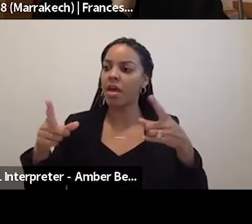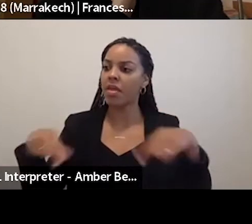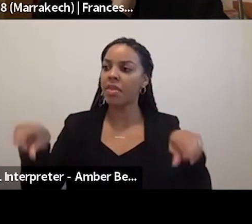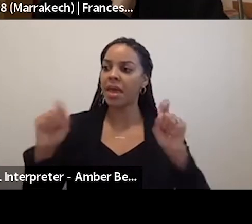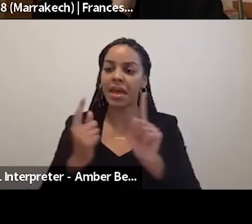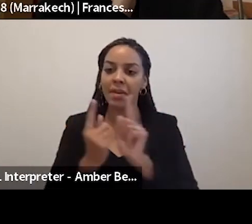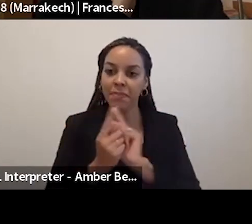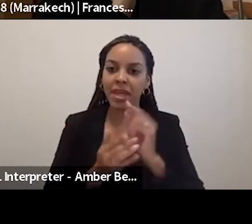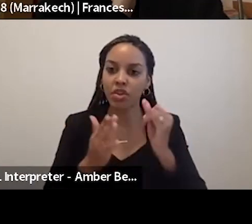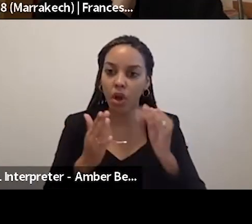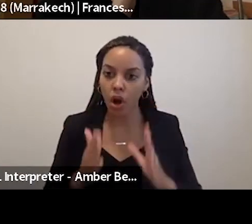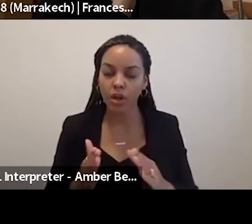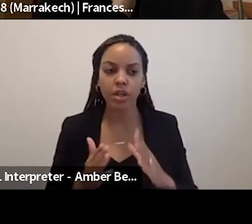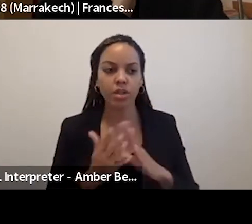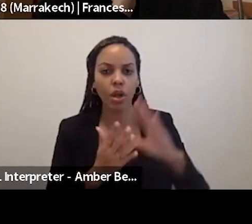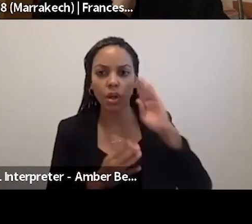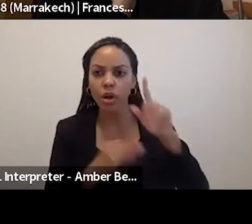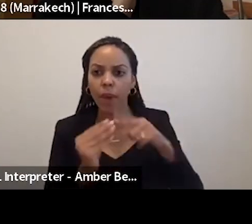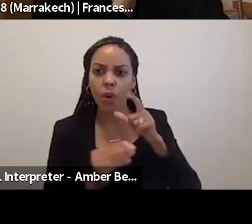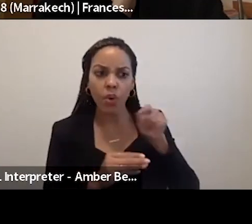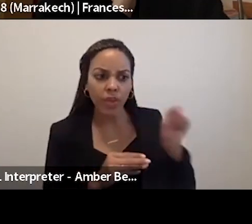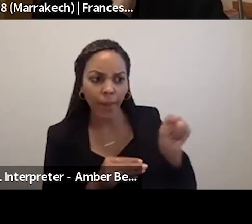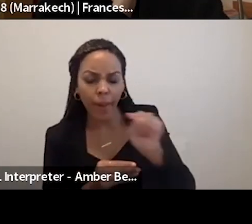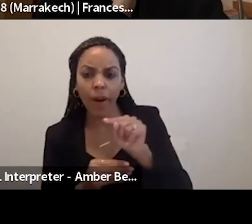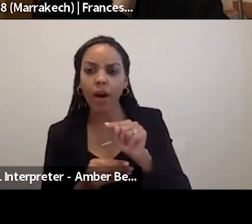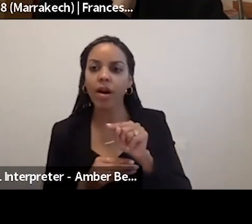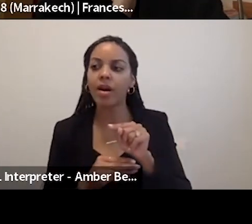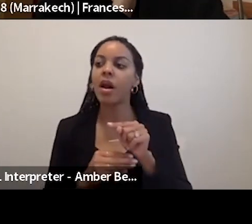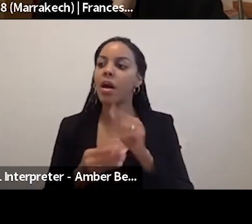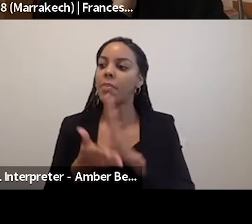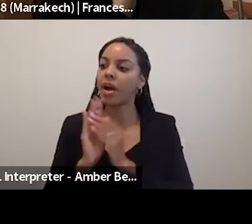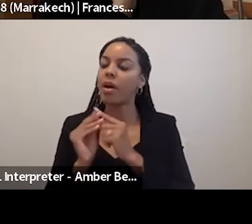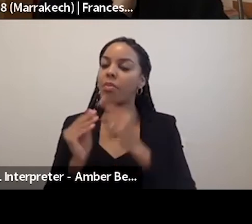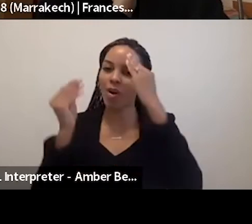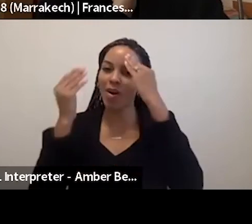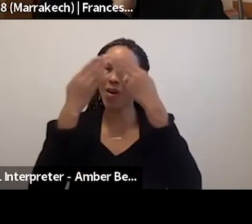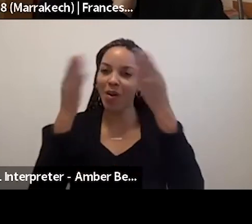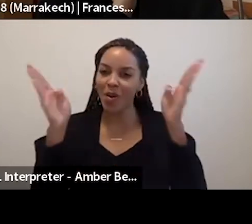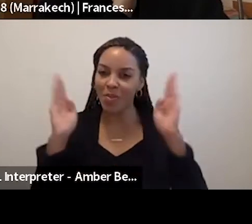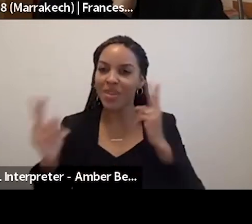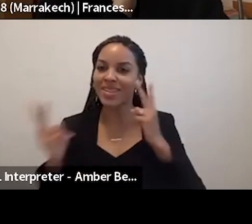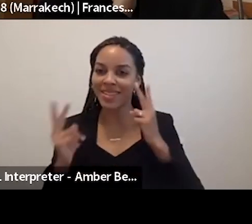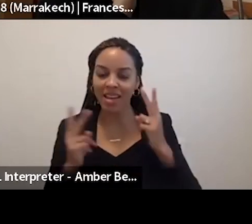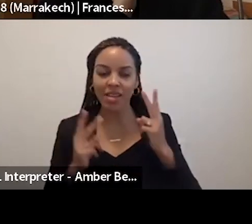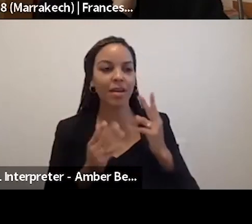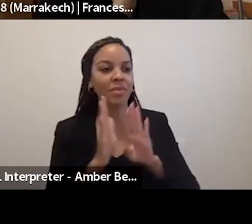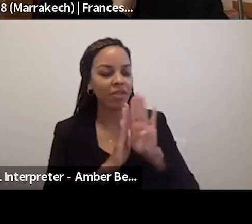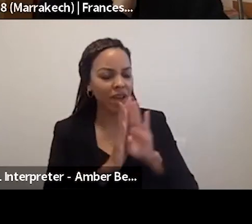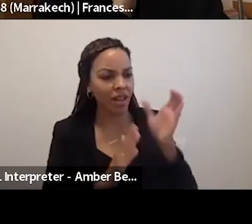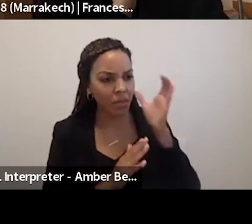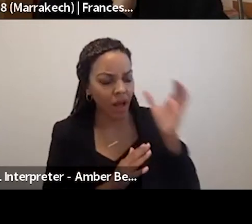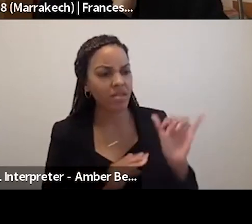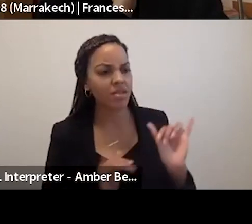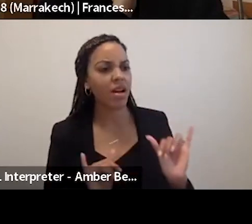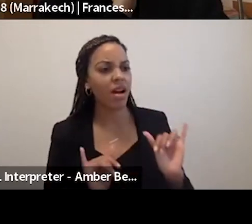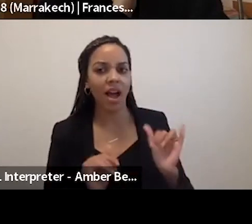the artist, learn about who they are as a human being, see them develop a concept, and then see that concept